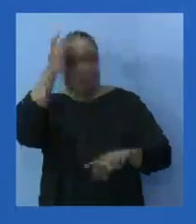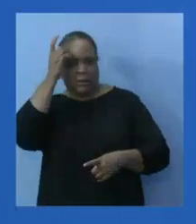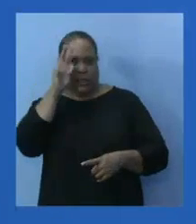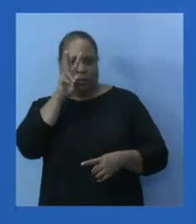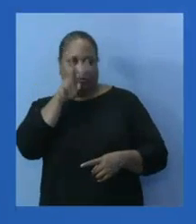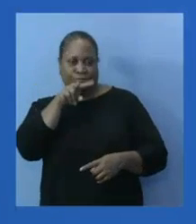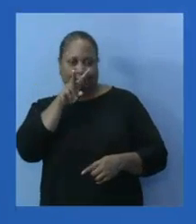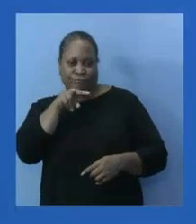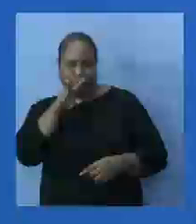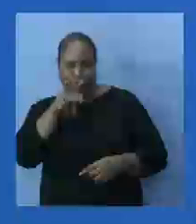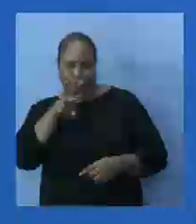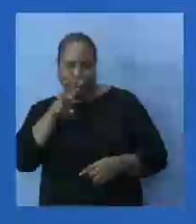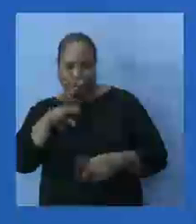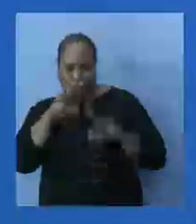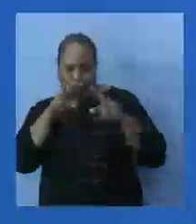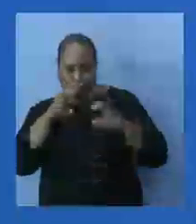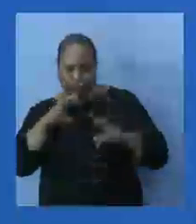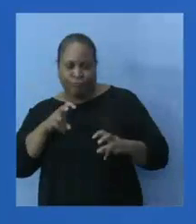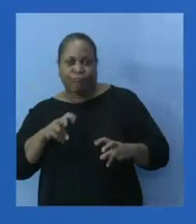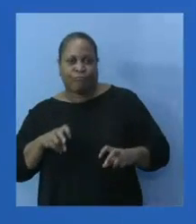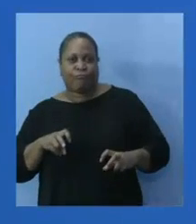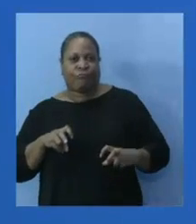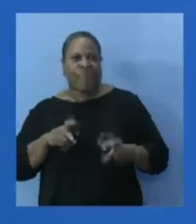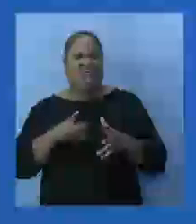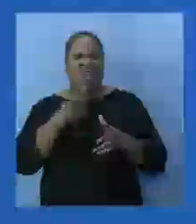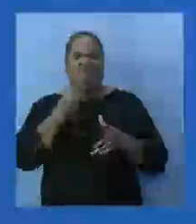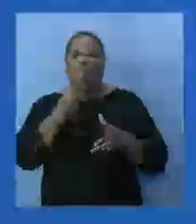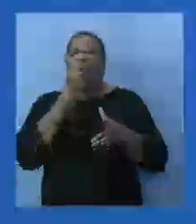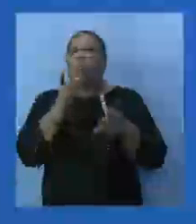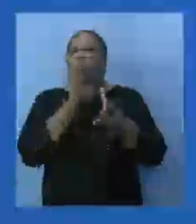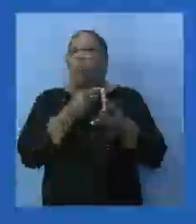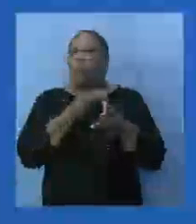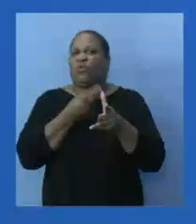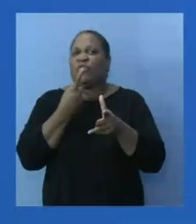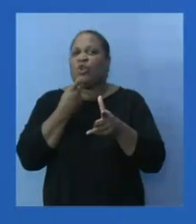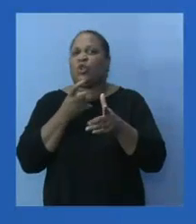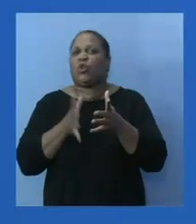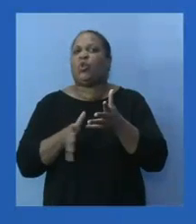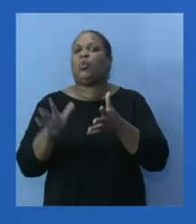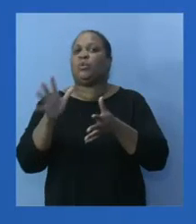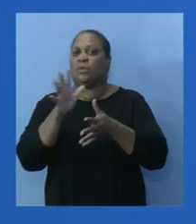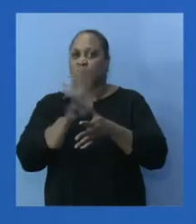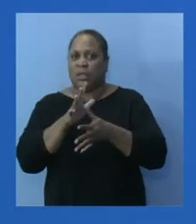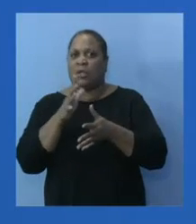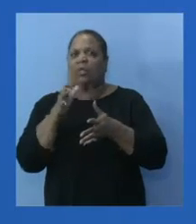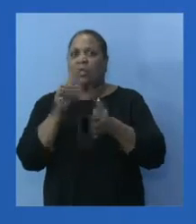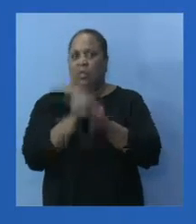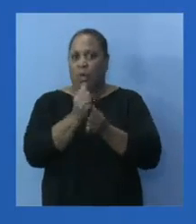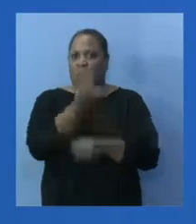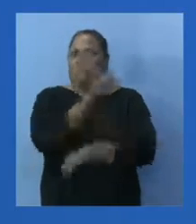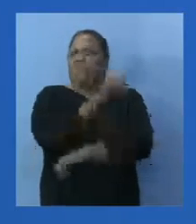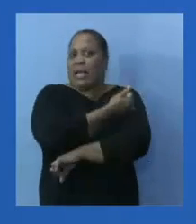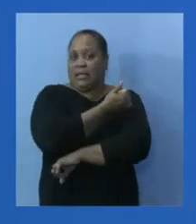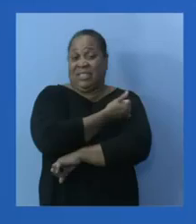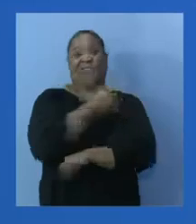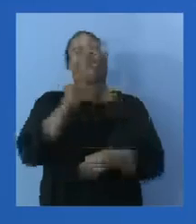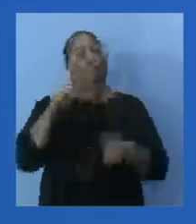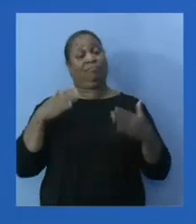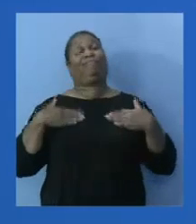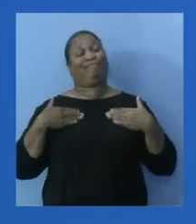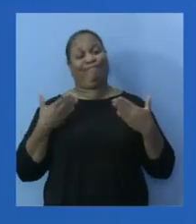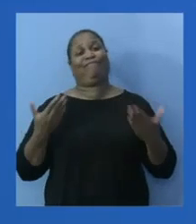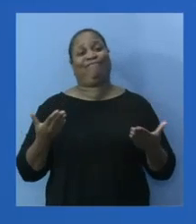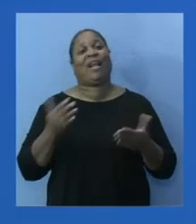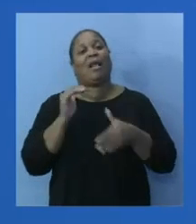the assessment insofar as how they're triaging who's prioritized concerning the vaccination. Now, I have to admit that this